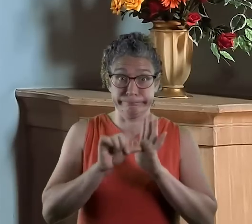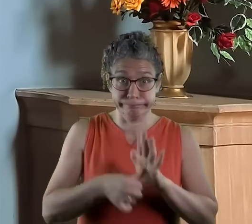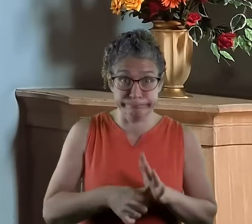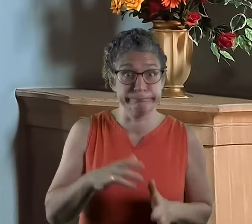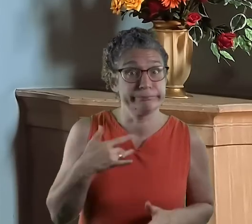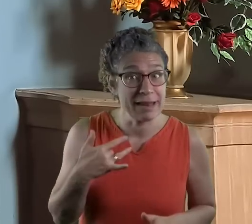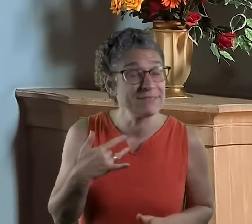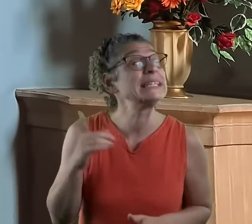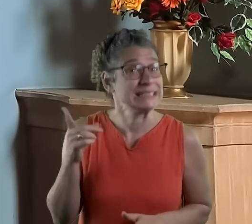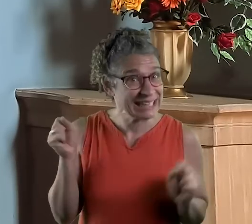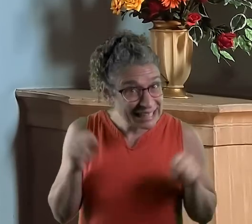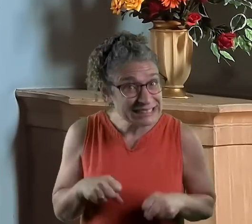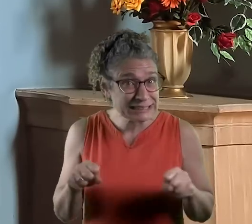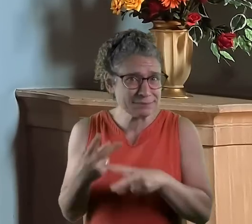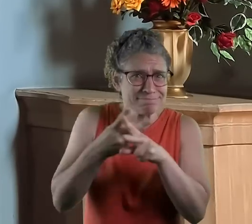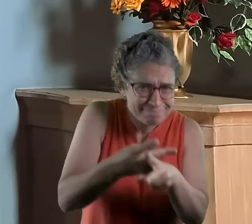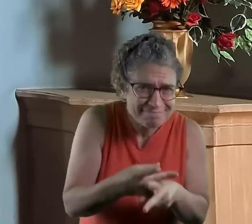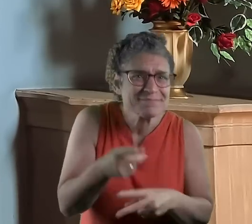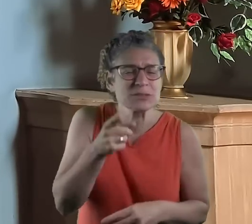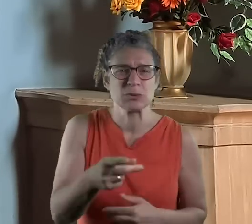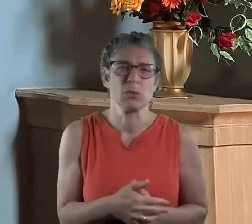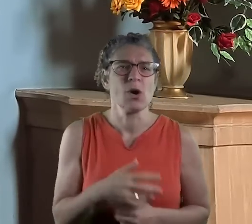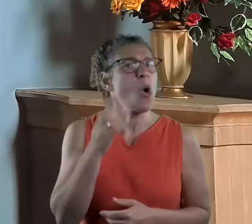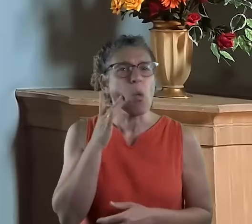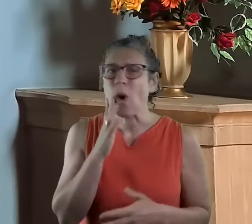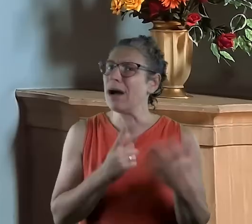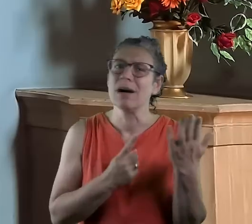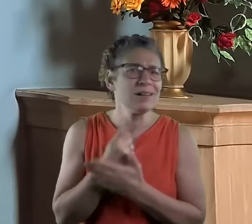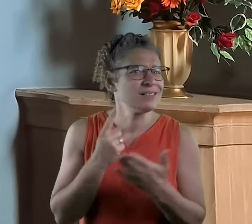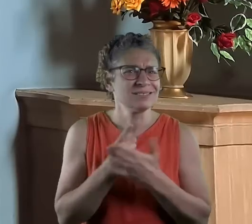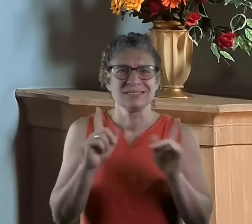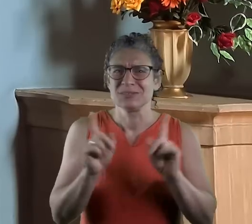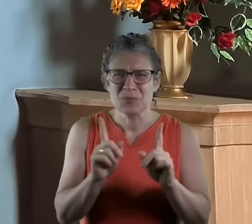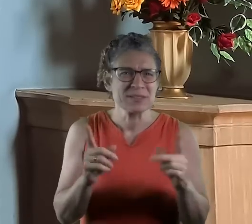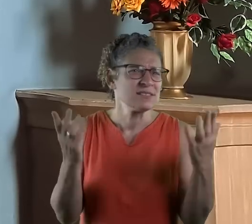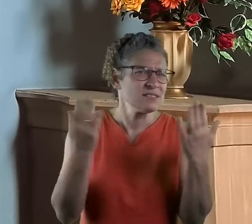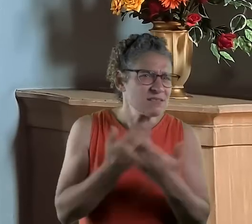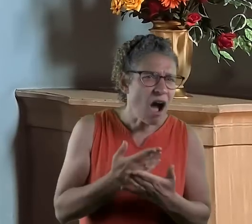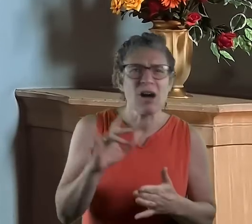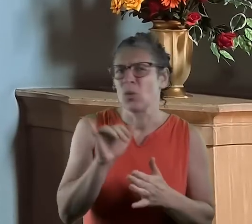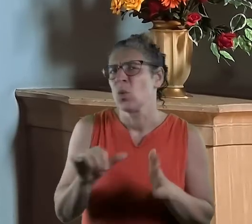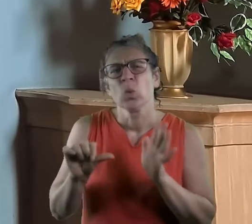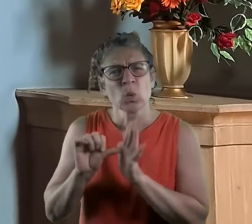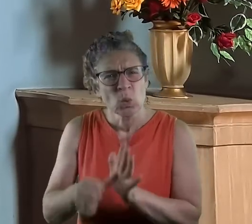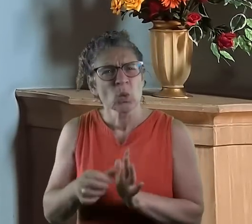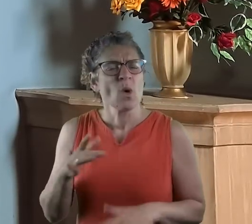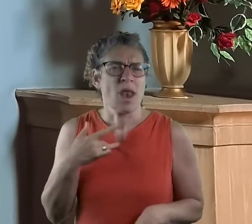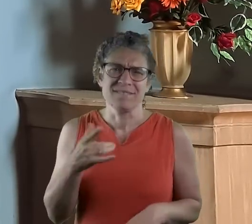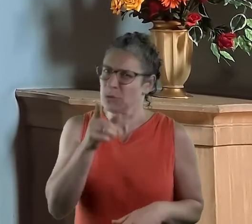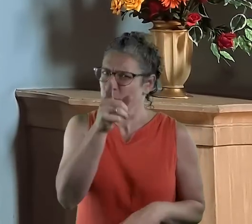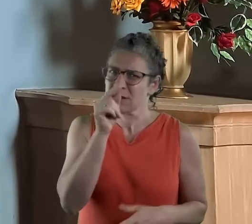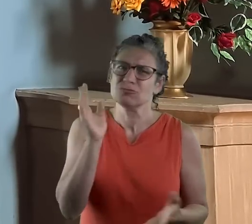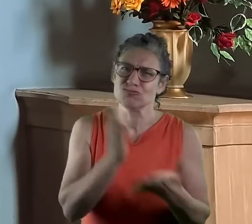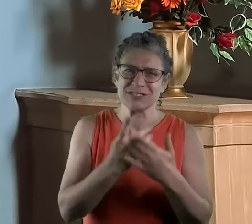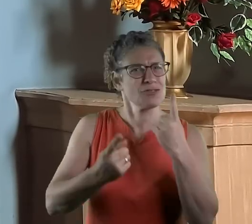moment. And when we do face trials of all kinds, our darkest paths, our valley of shadows, we